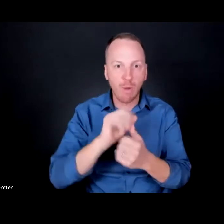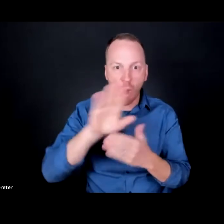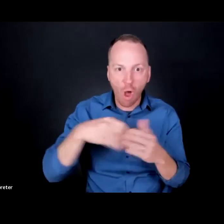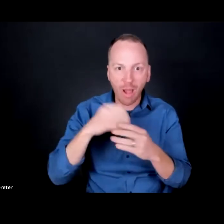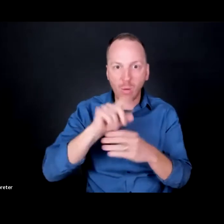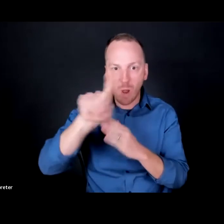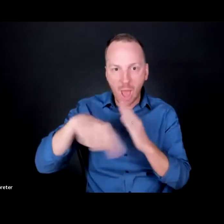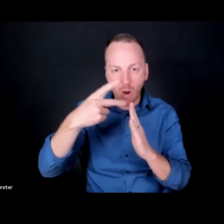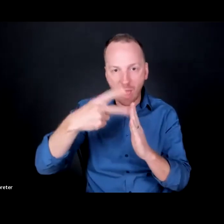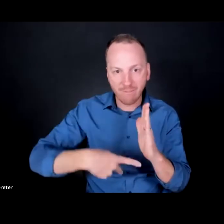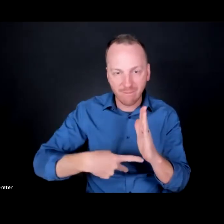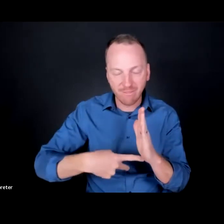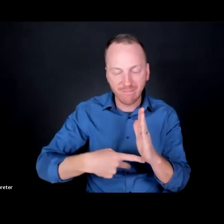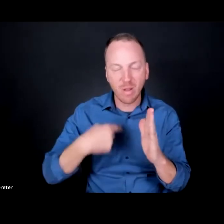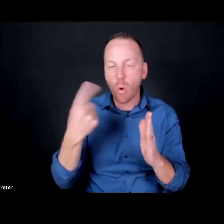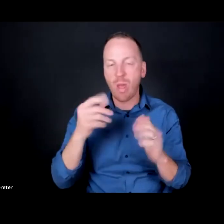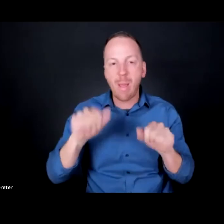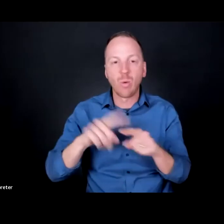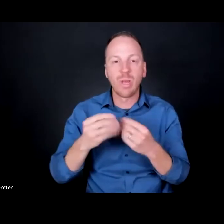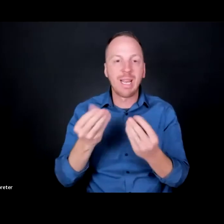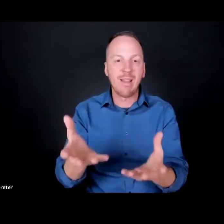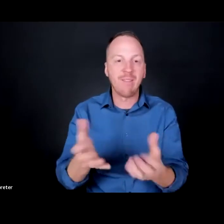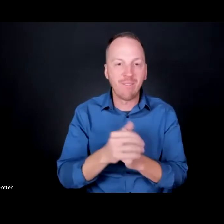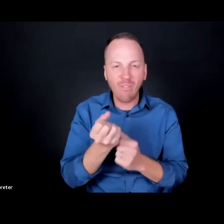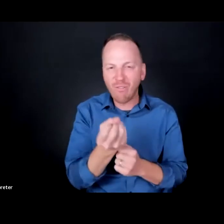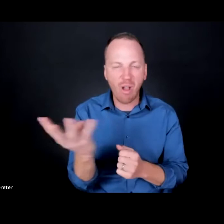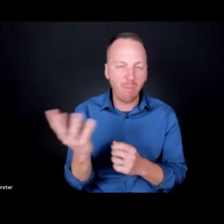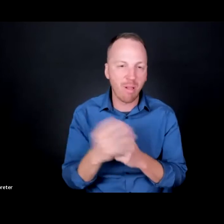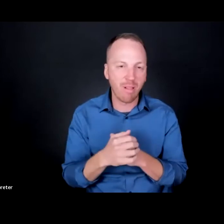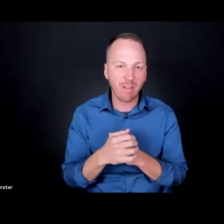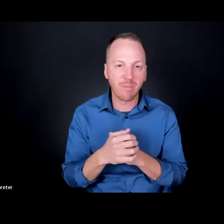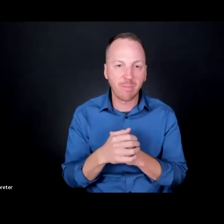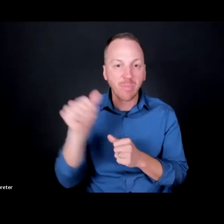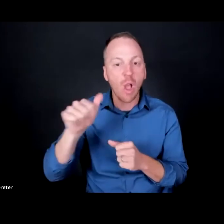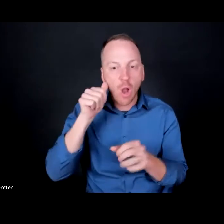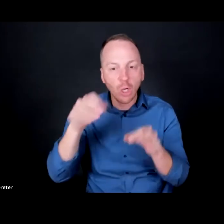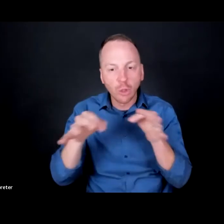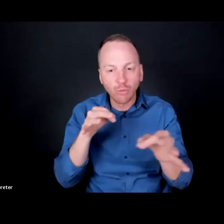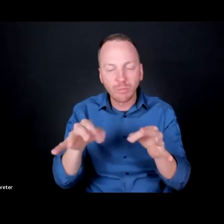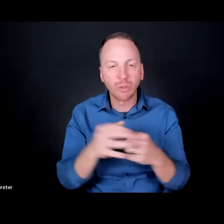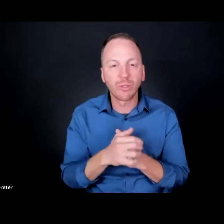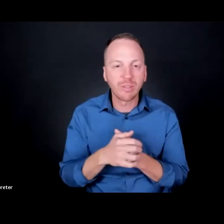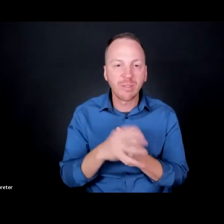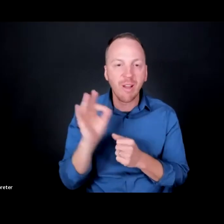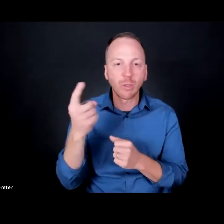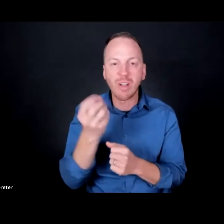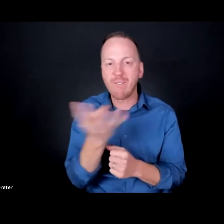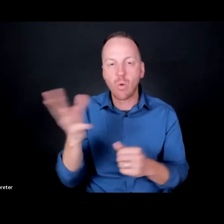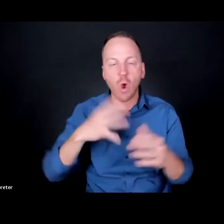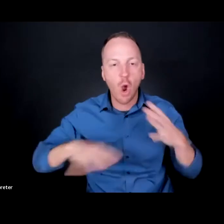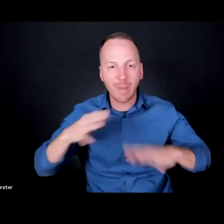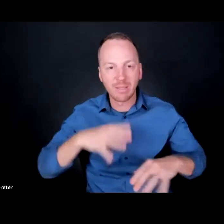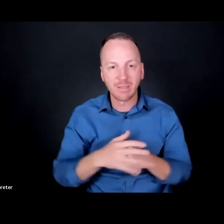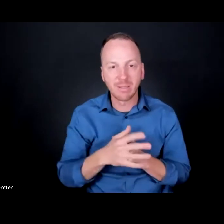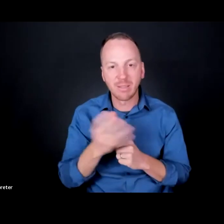an hour and a half. So I was only able to give a couple of audio descriptions of just a few garments.